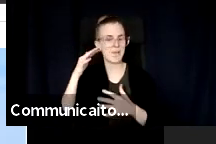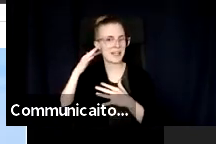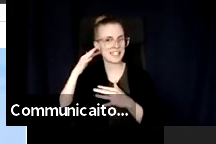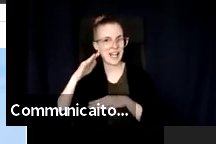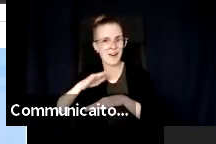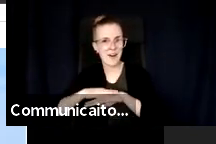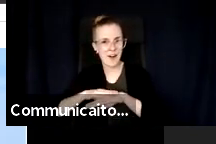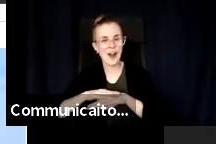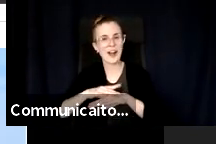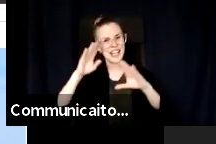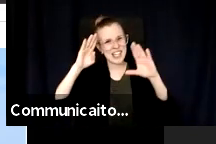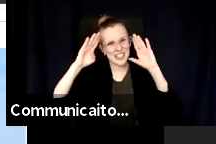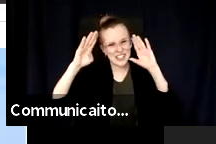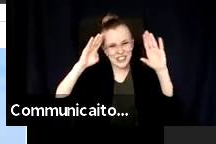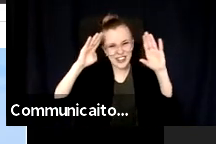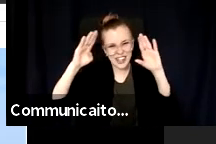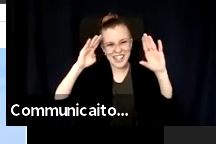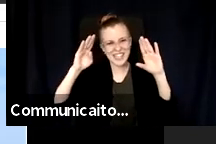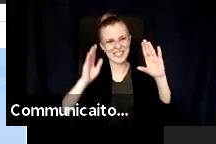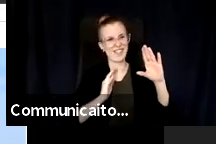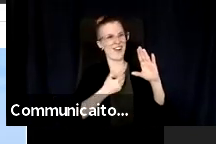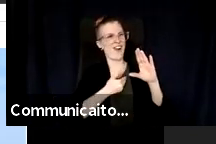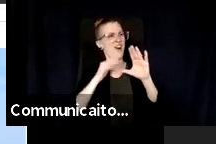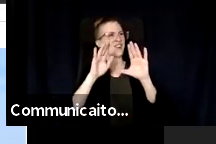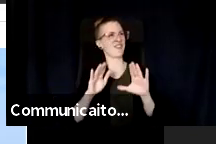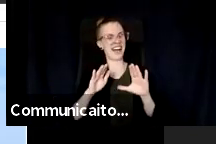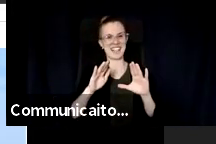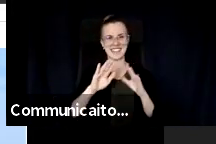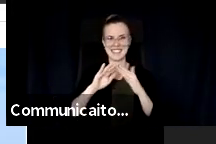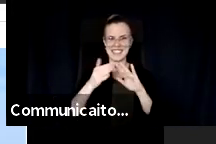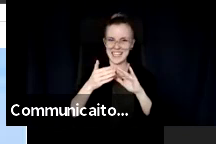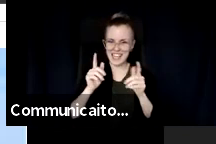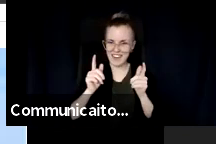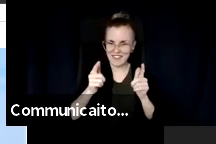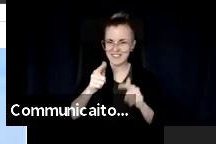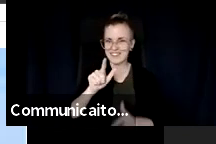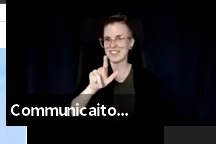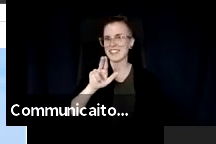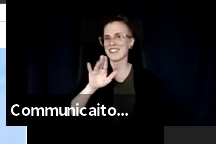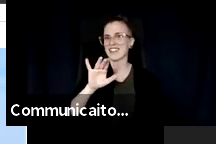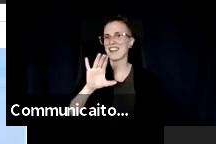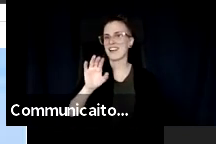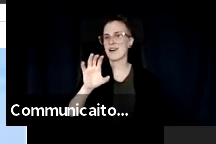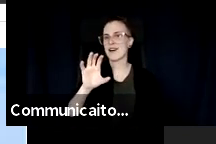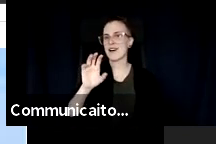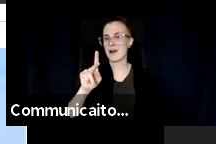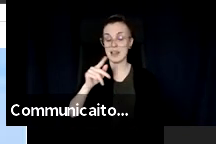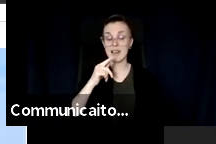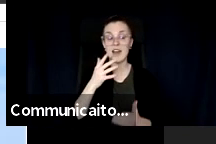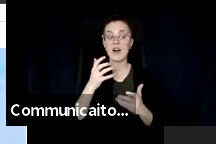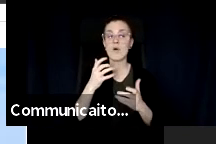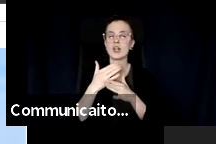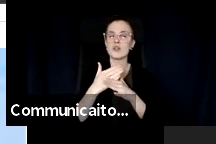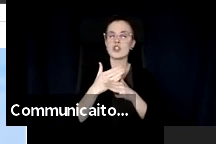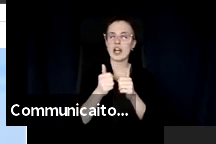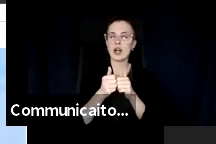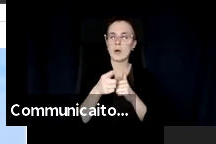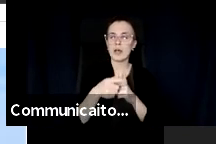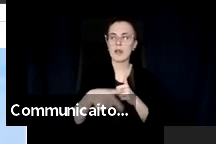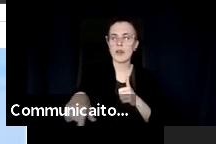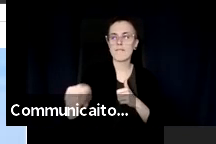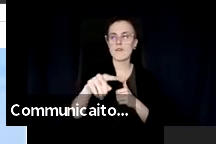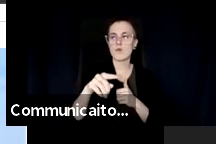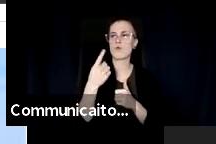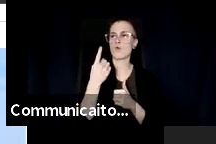behalf of our great city of Lubbock. And I would like to share with you one of our really